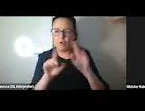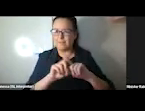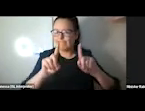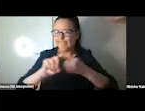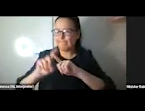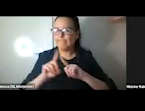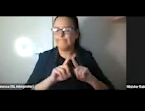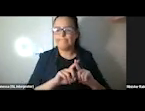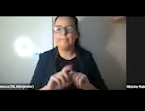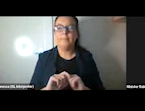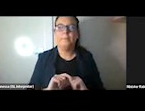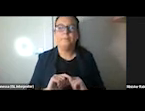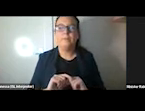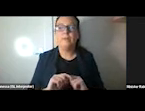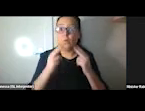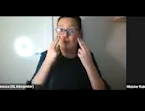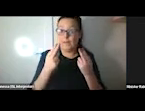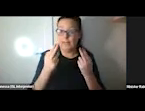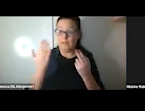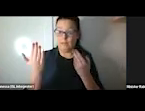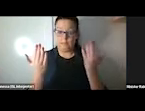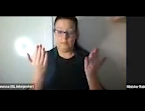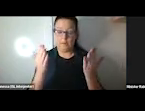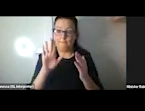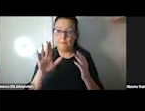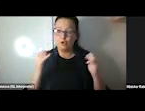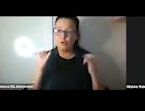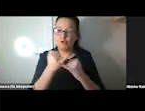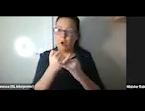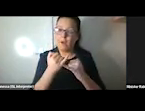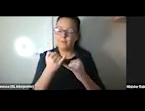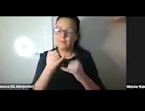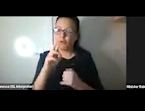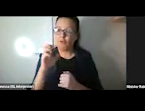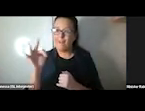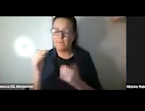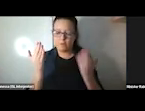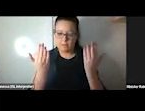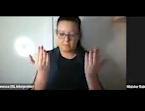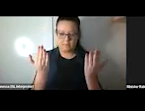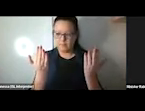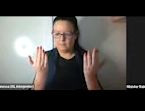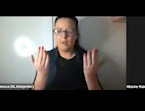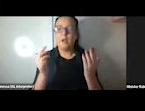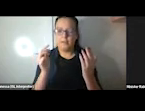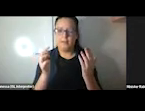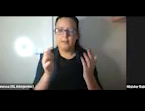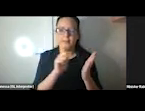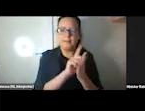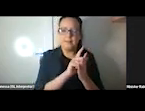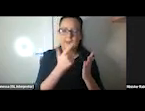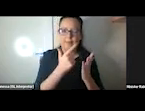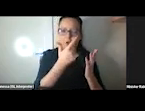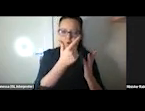So you need always to cross-reference from the functional standard 17.2.10 to the technical report